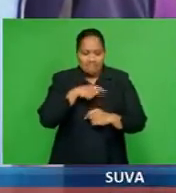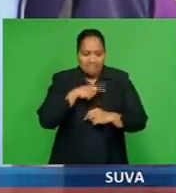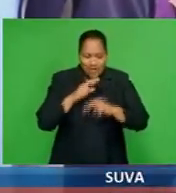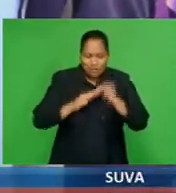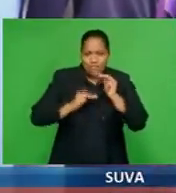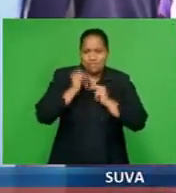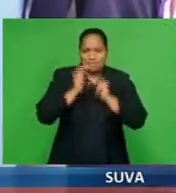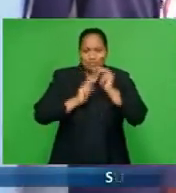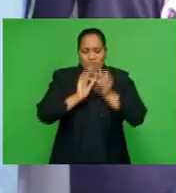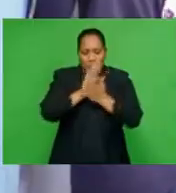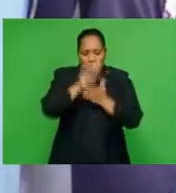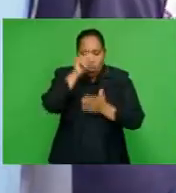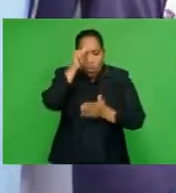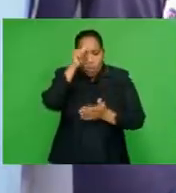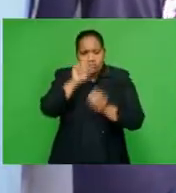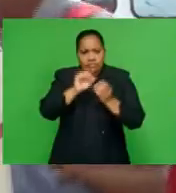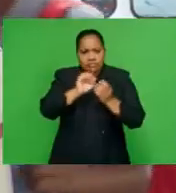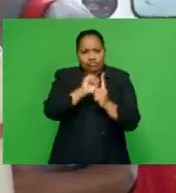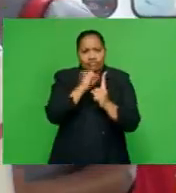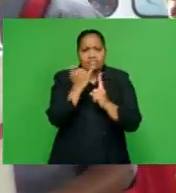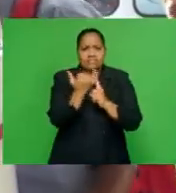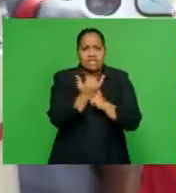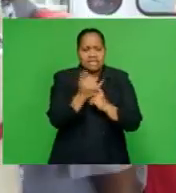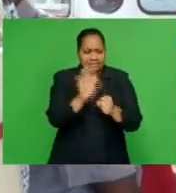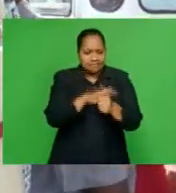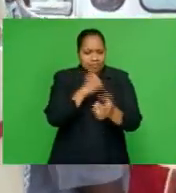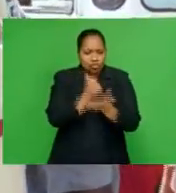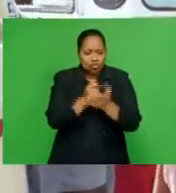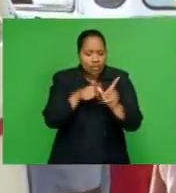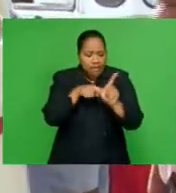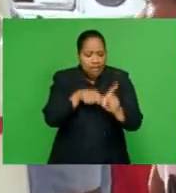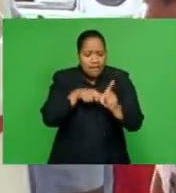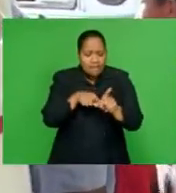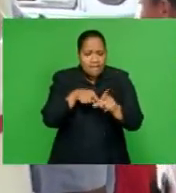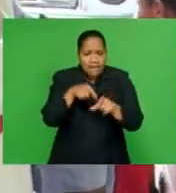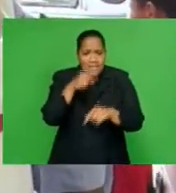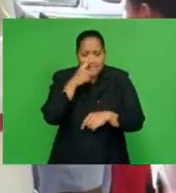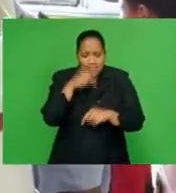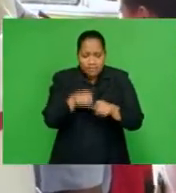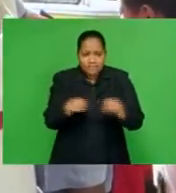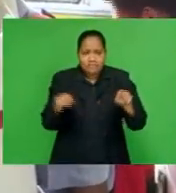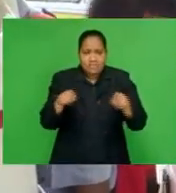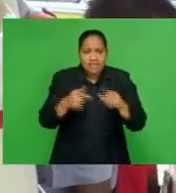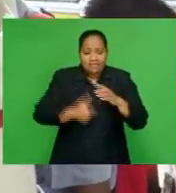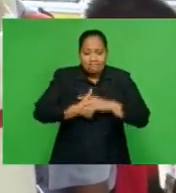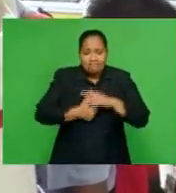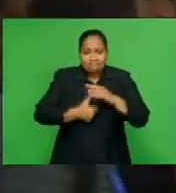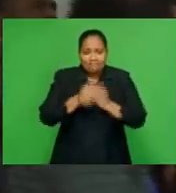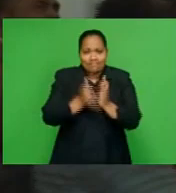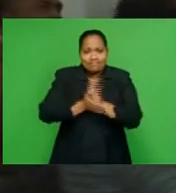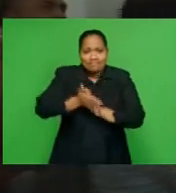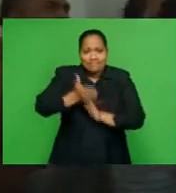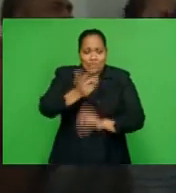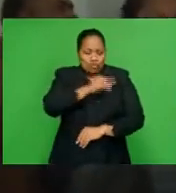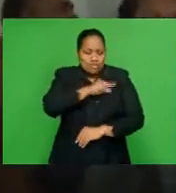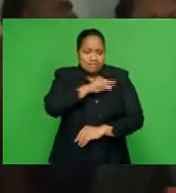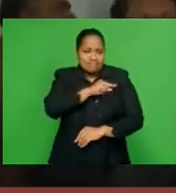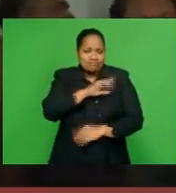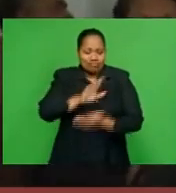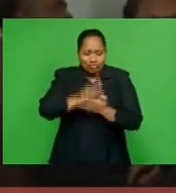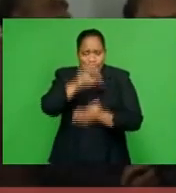knowledge-based society by ensuring young people have equitable access to high-quality education at all levels. First of all, I'm very